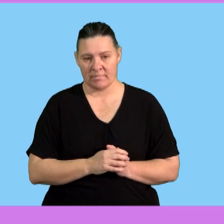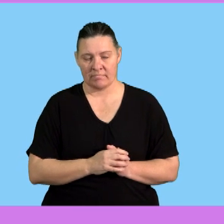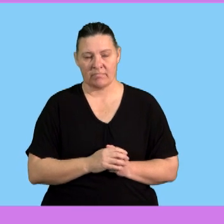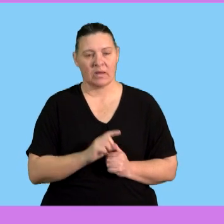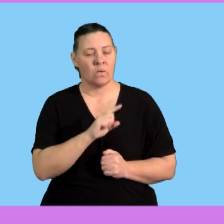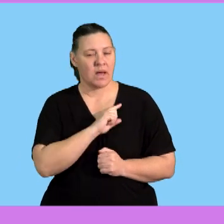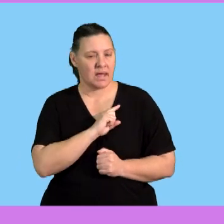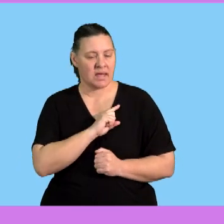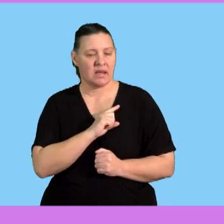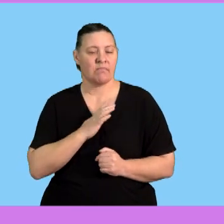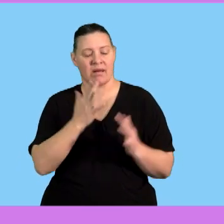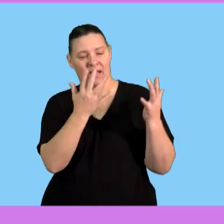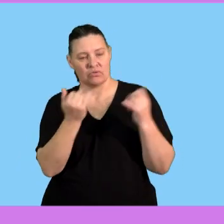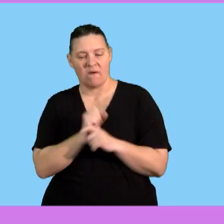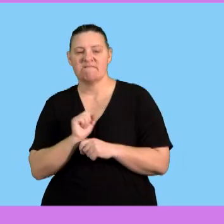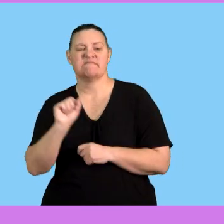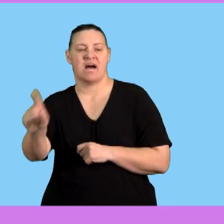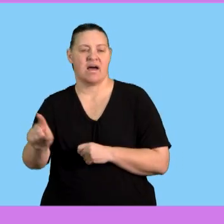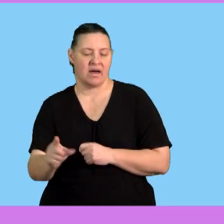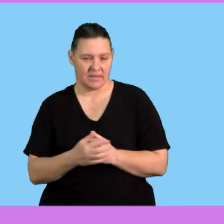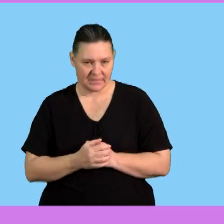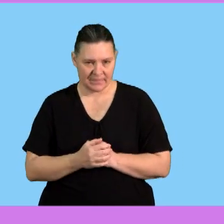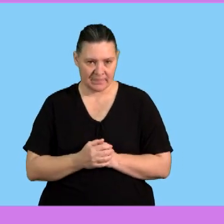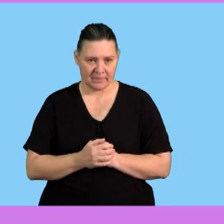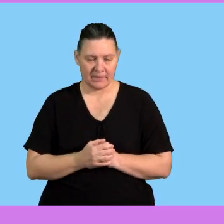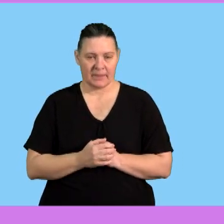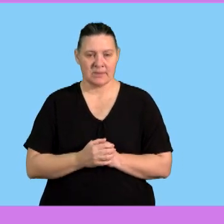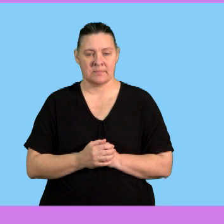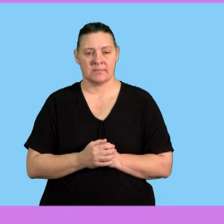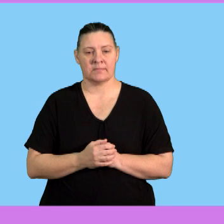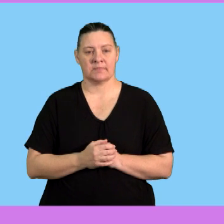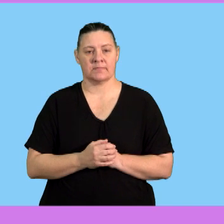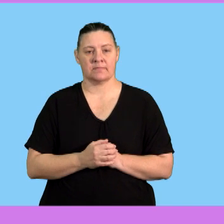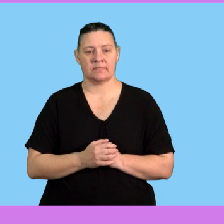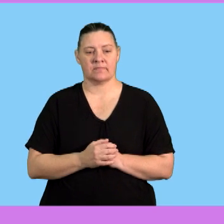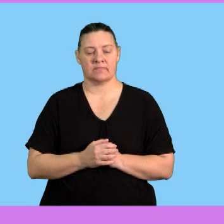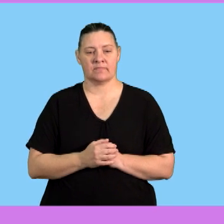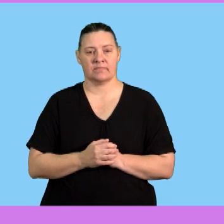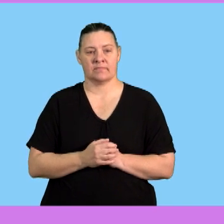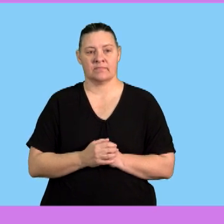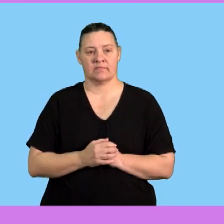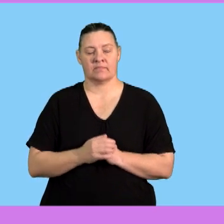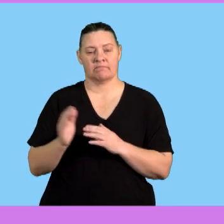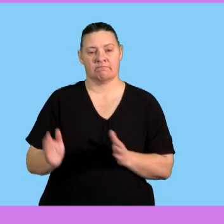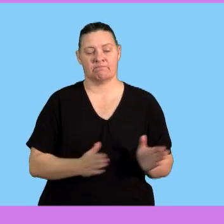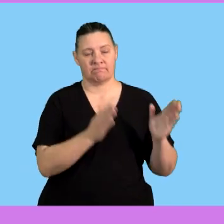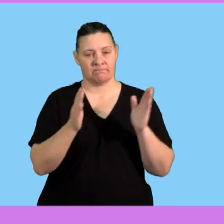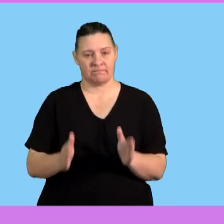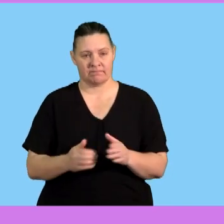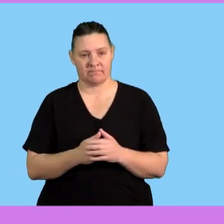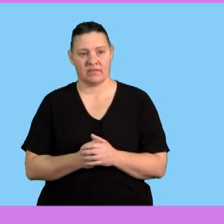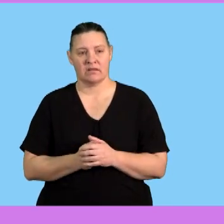kilometers because you are calculating what? The distance. Now we move on